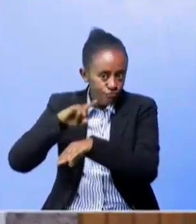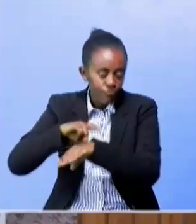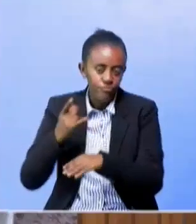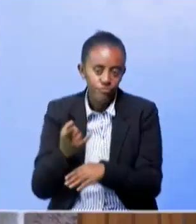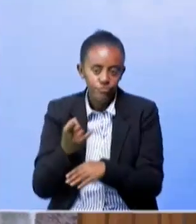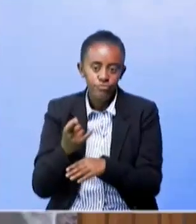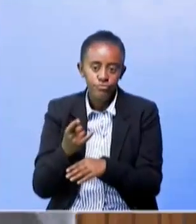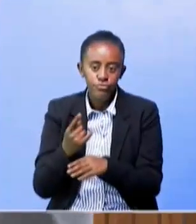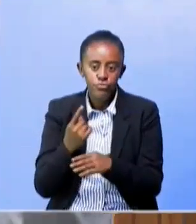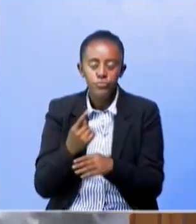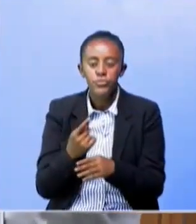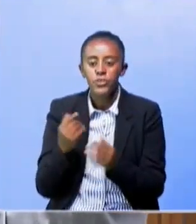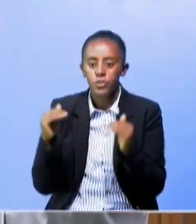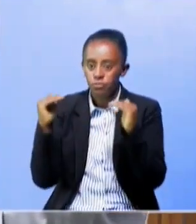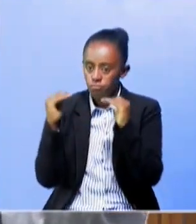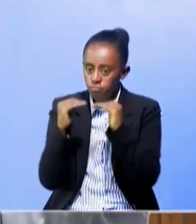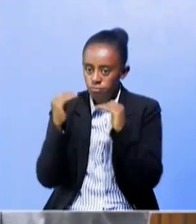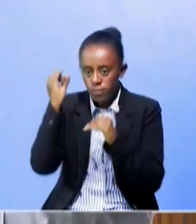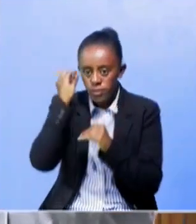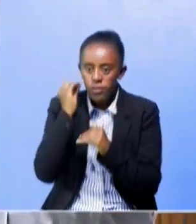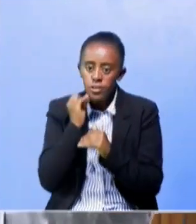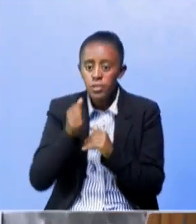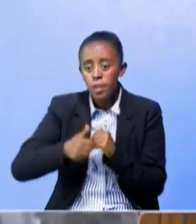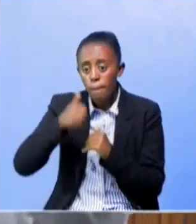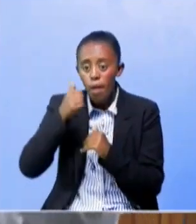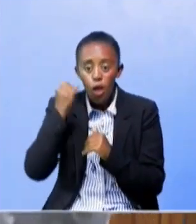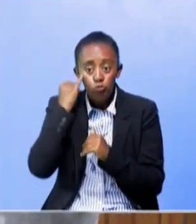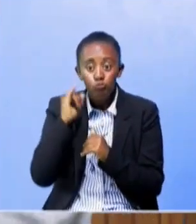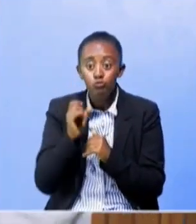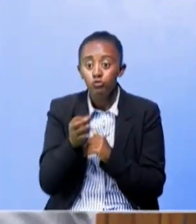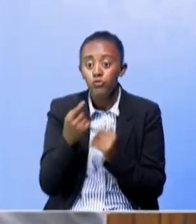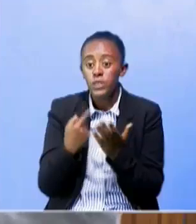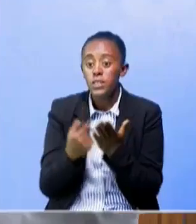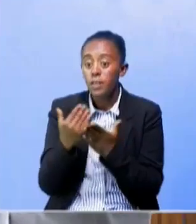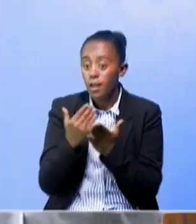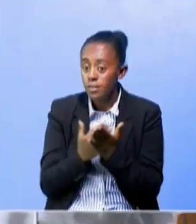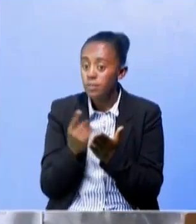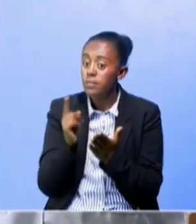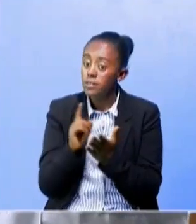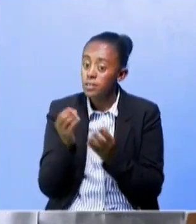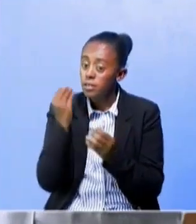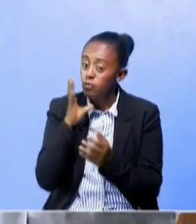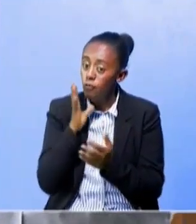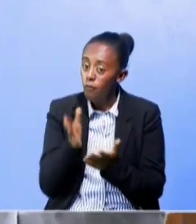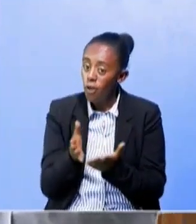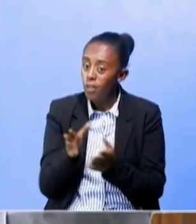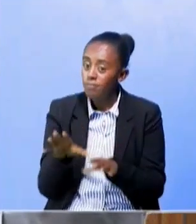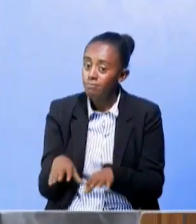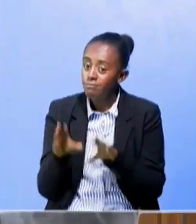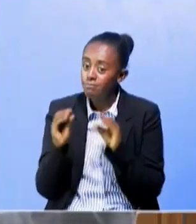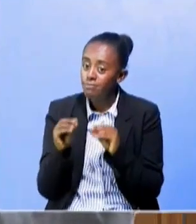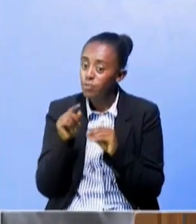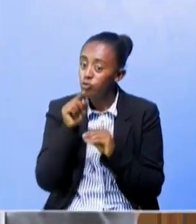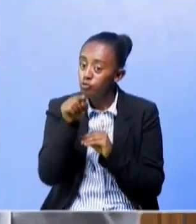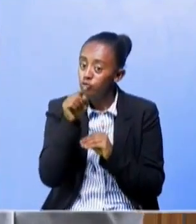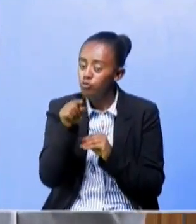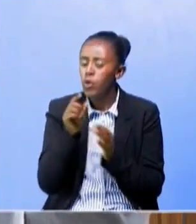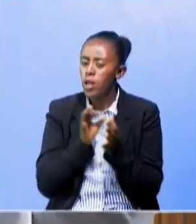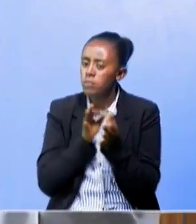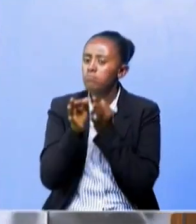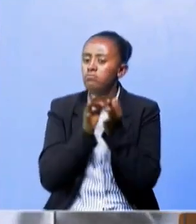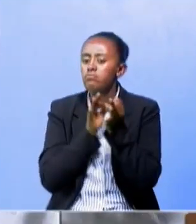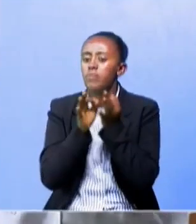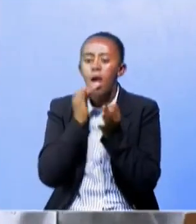Gender equality. So the main issue of this lesson is that, don't forget, students, you are going to express